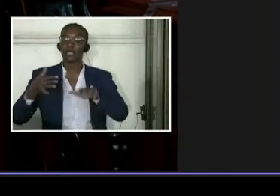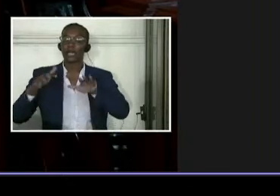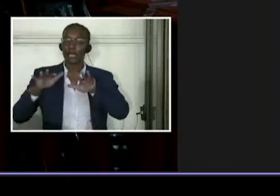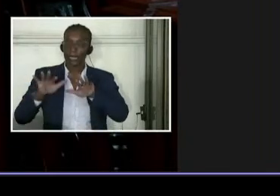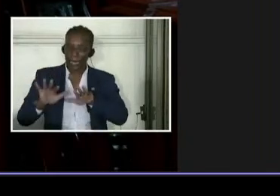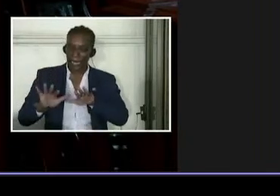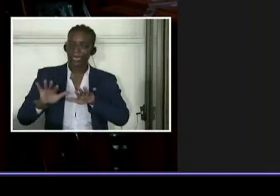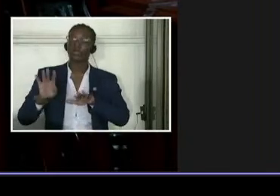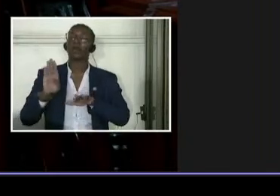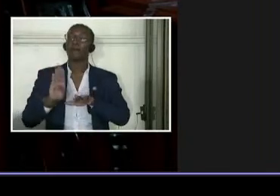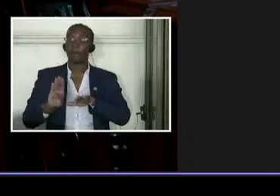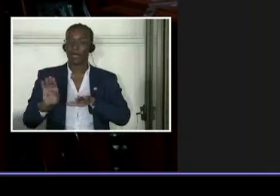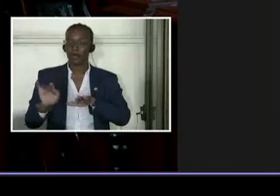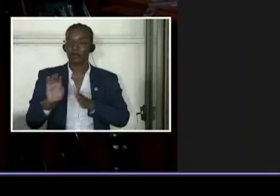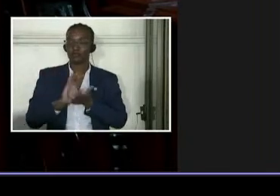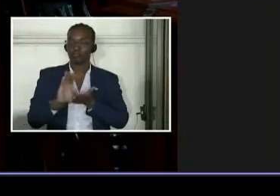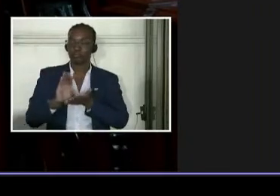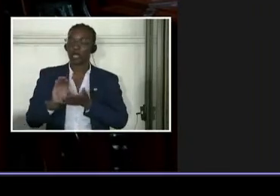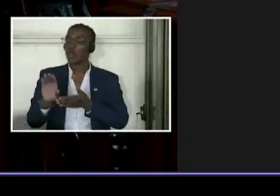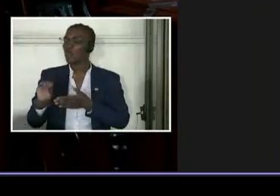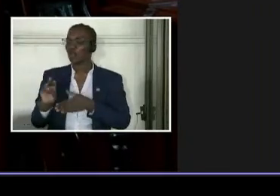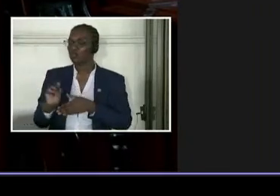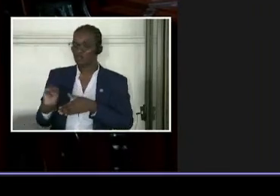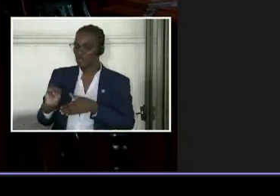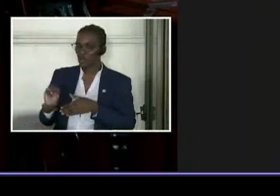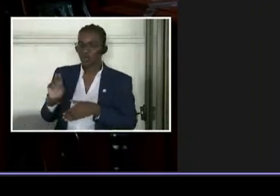is what we've been doing, not million rands,